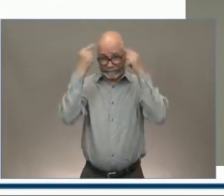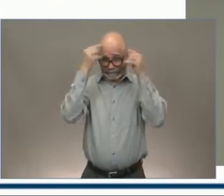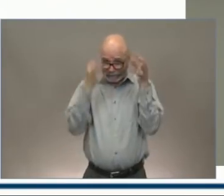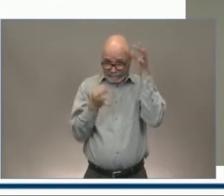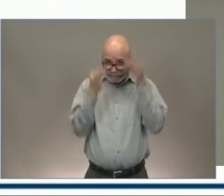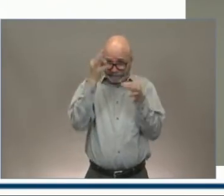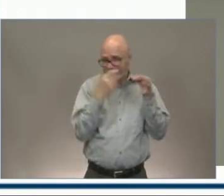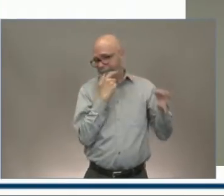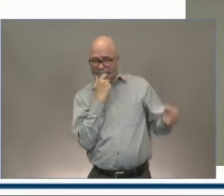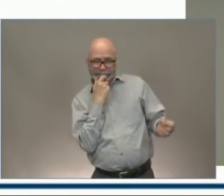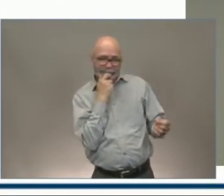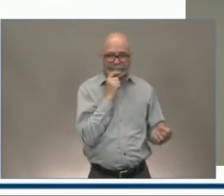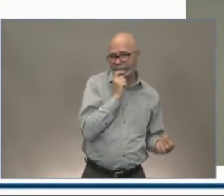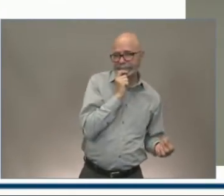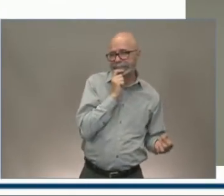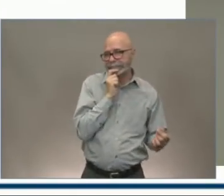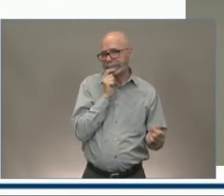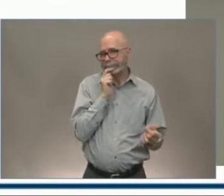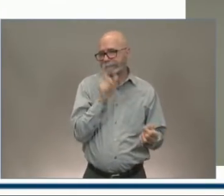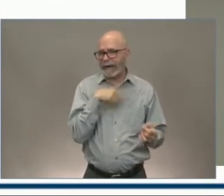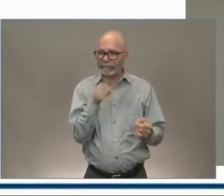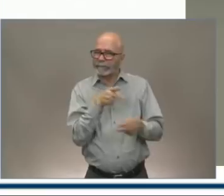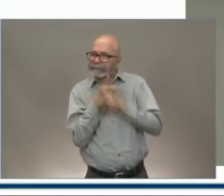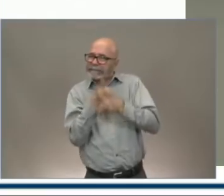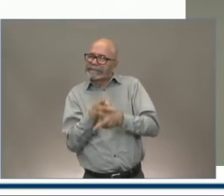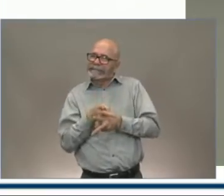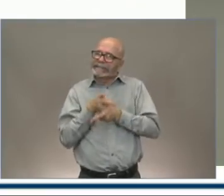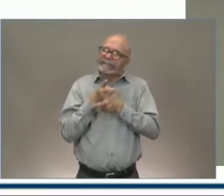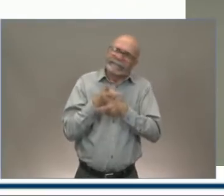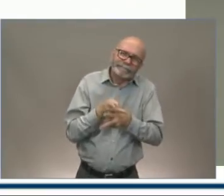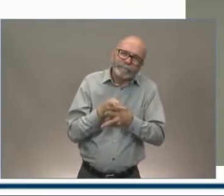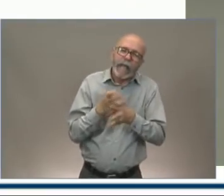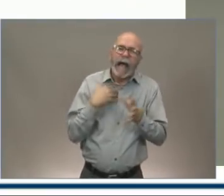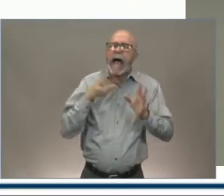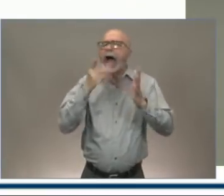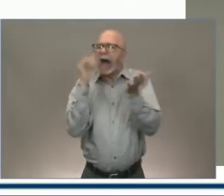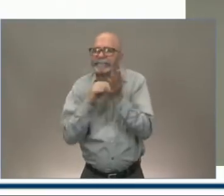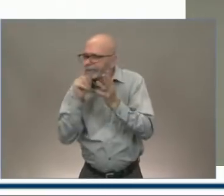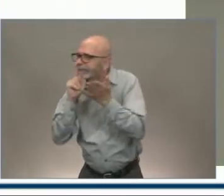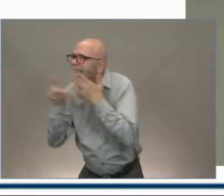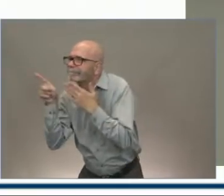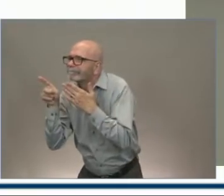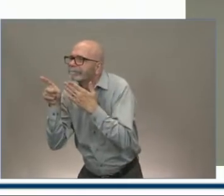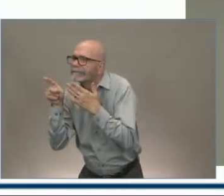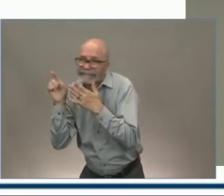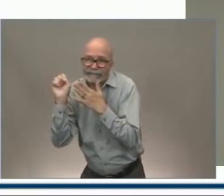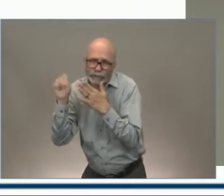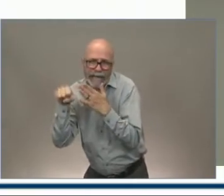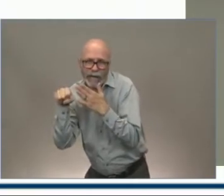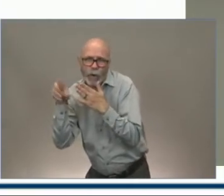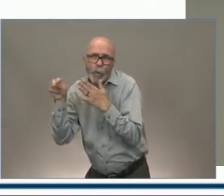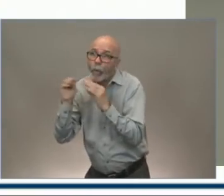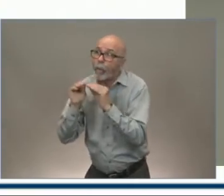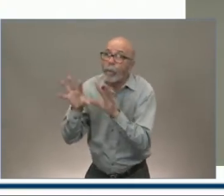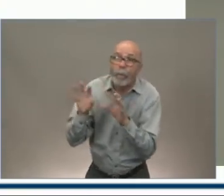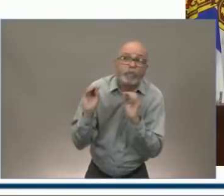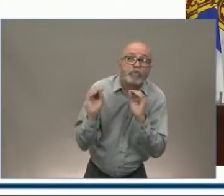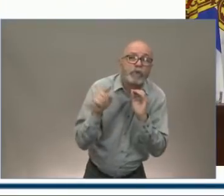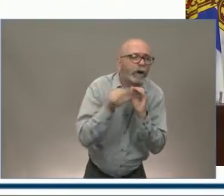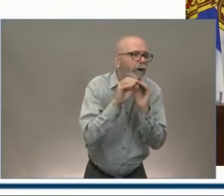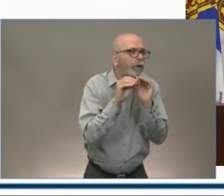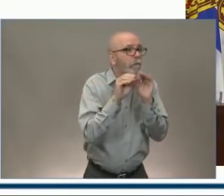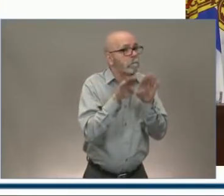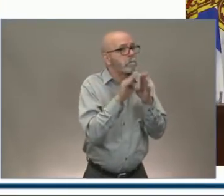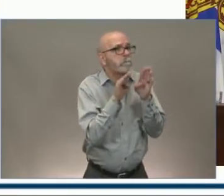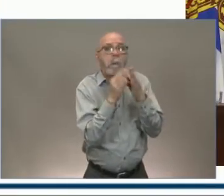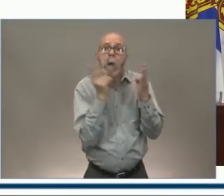and firmly, but always open to reviewing things based on the epidemiology and revising our position. Next question will go to Alicia